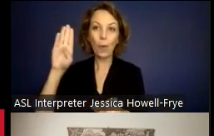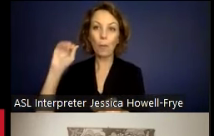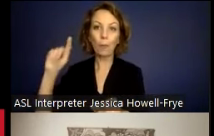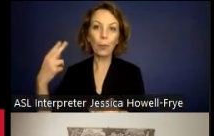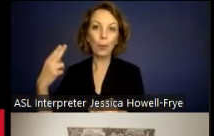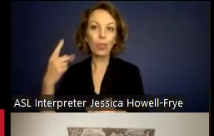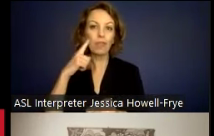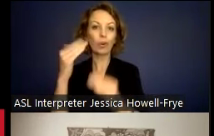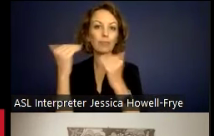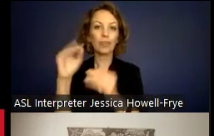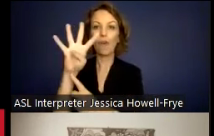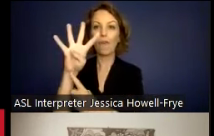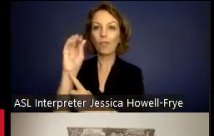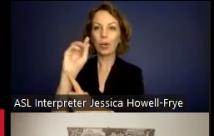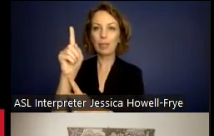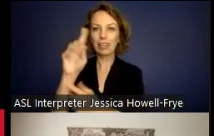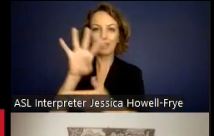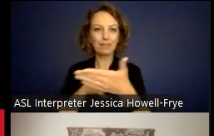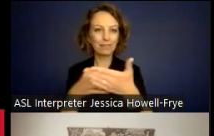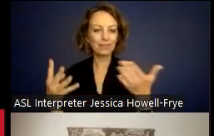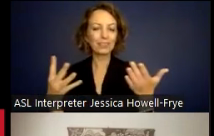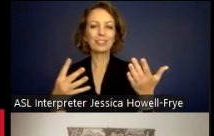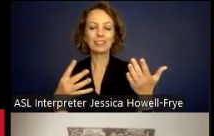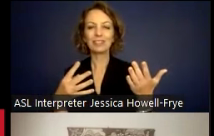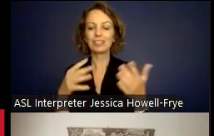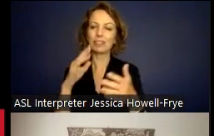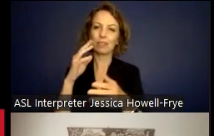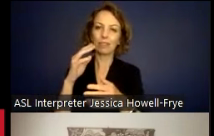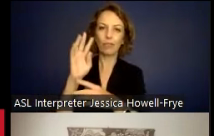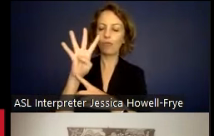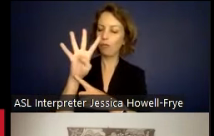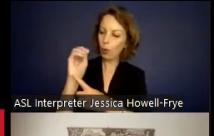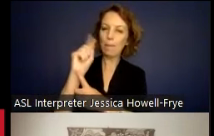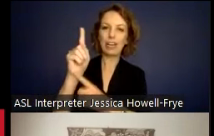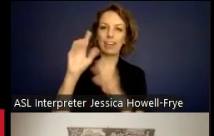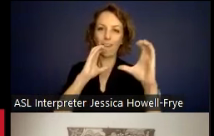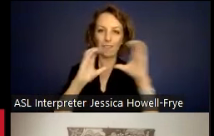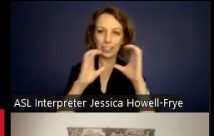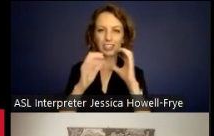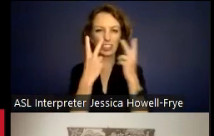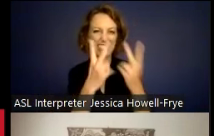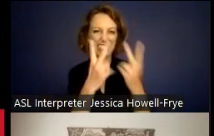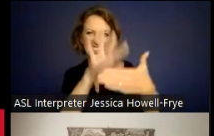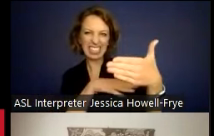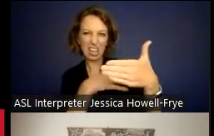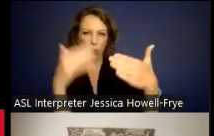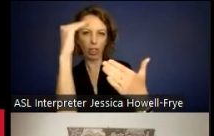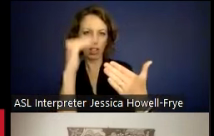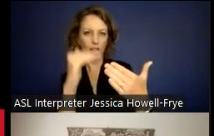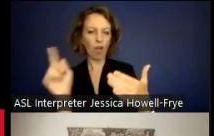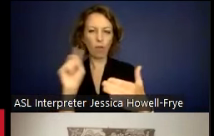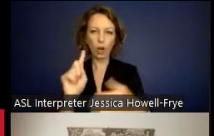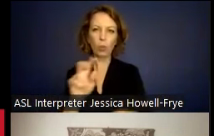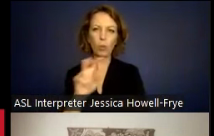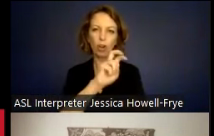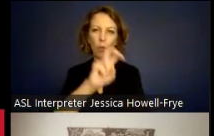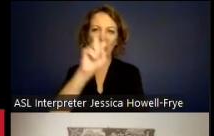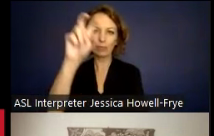see our mobile tour schedule this year. You can also do these interviews through our StoryCorps app. More